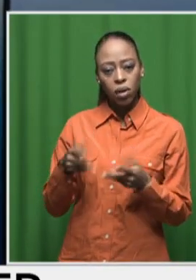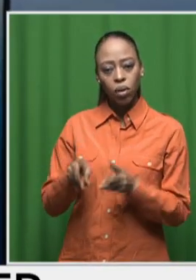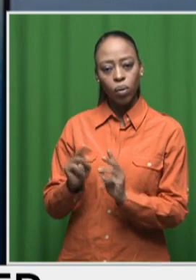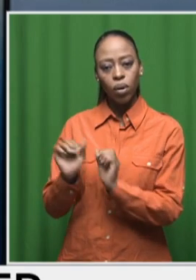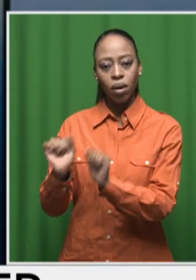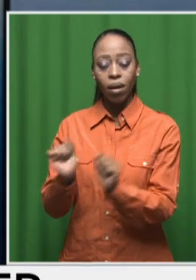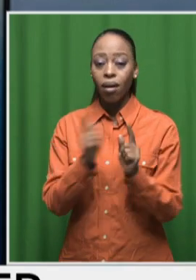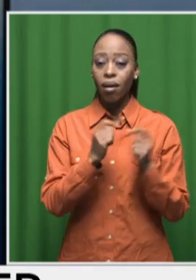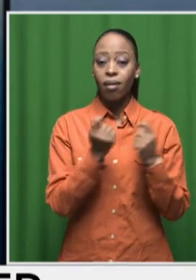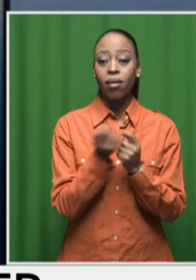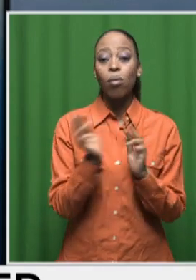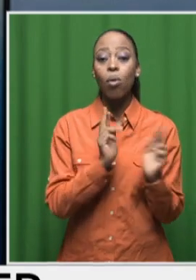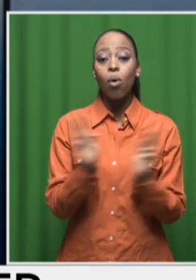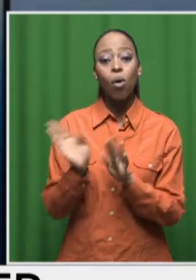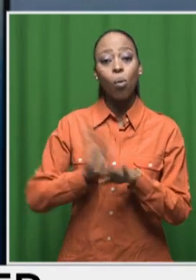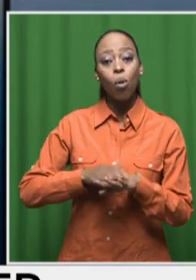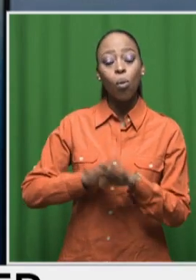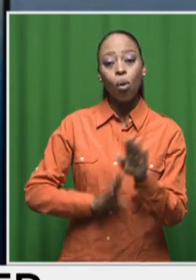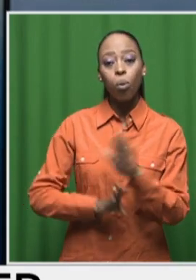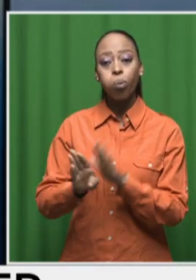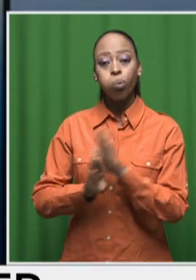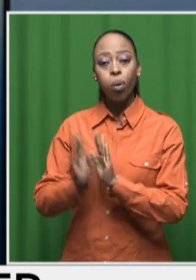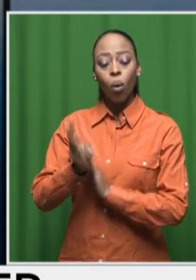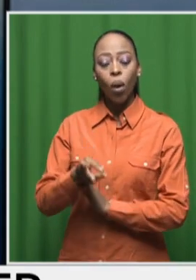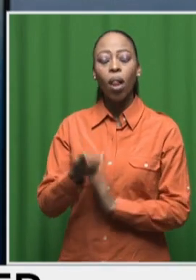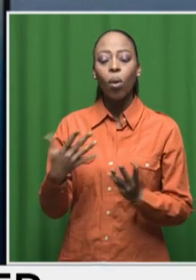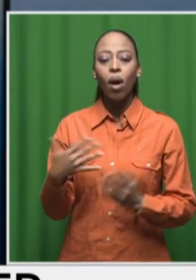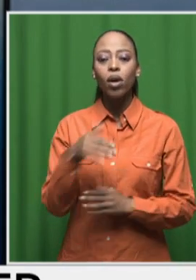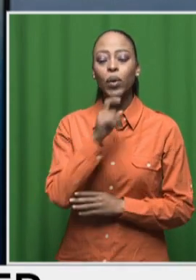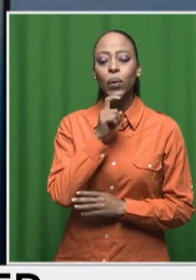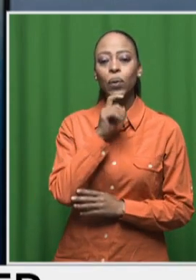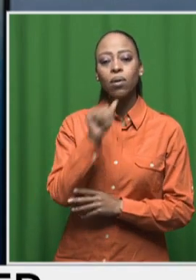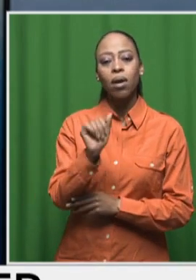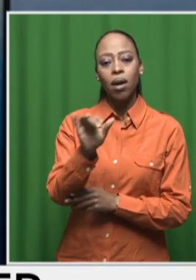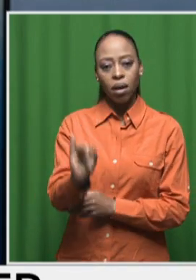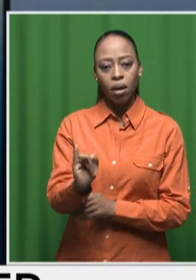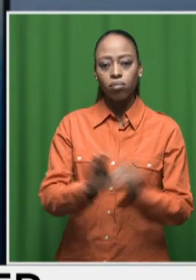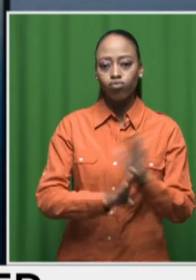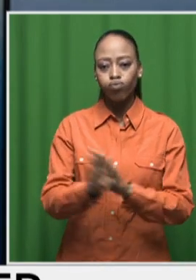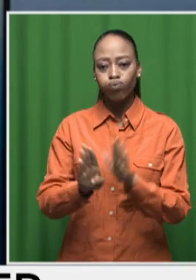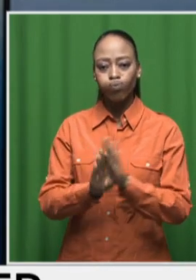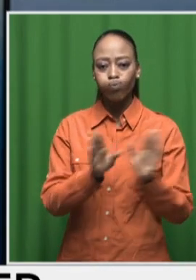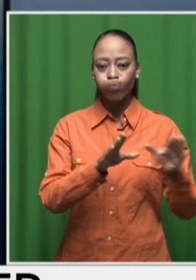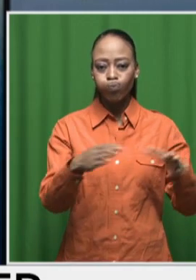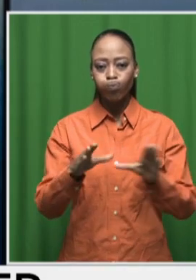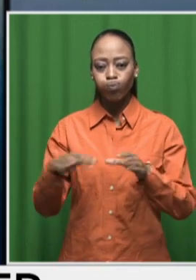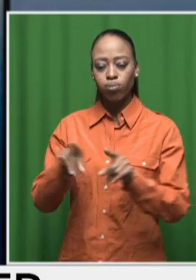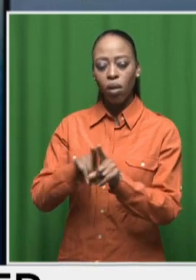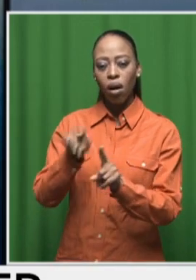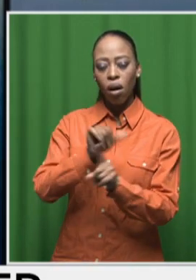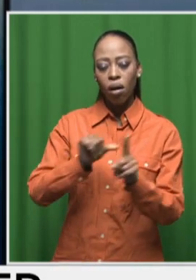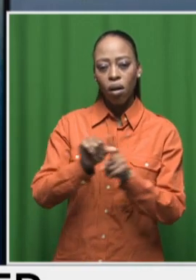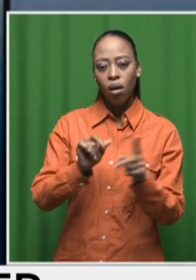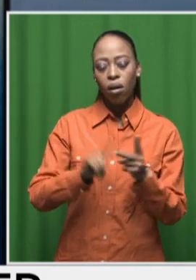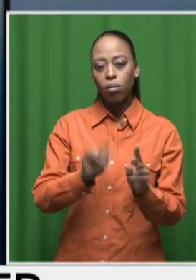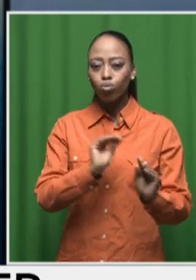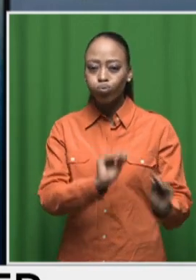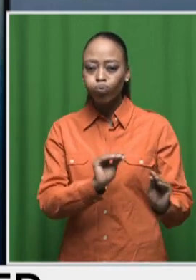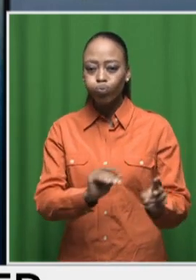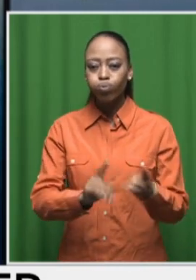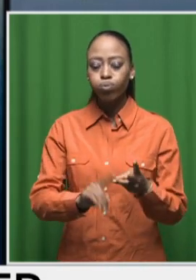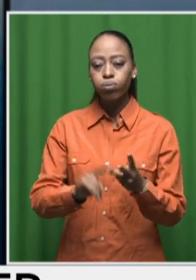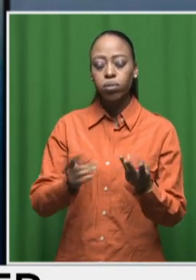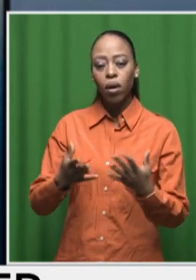context. Well, the team hopes to make a change in the country using artificial intelligence to improve sectors such as agriculture,